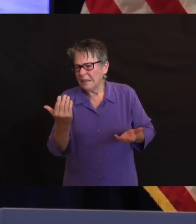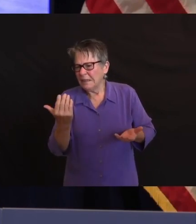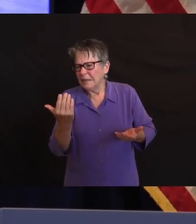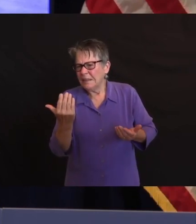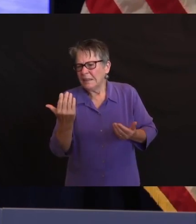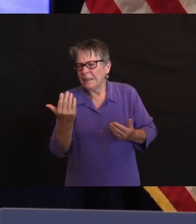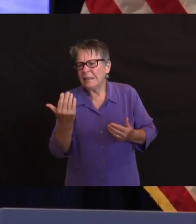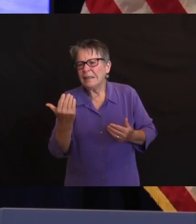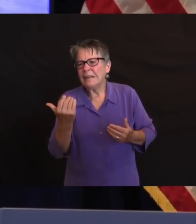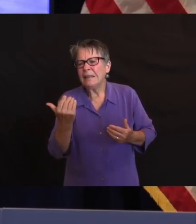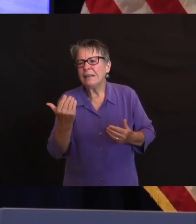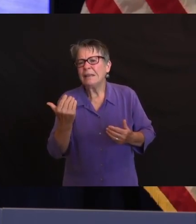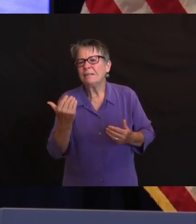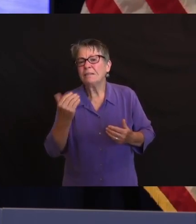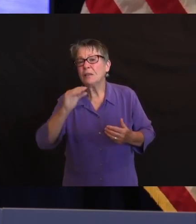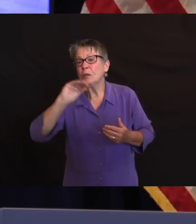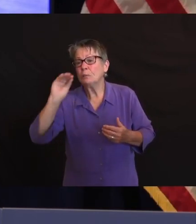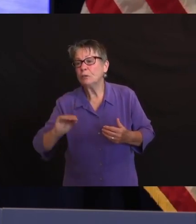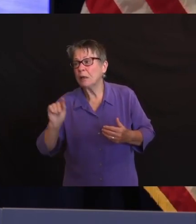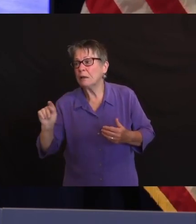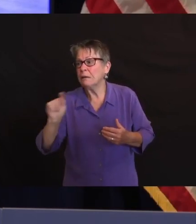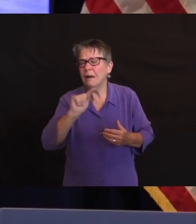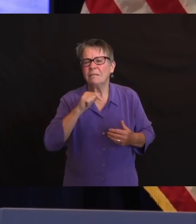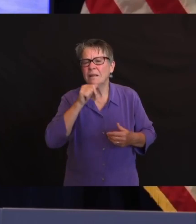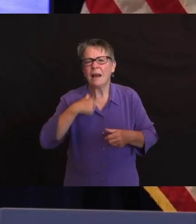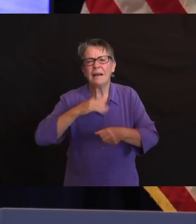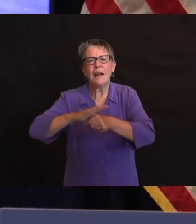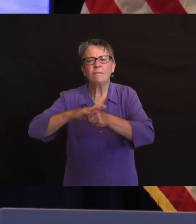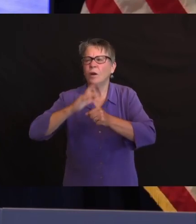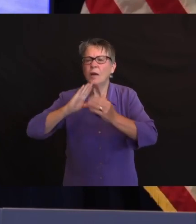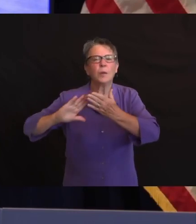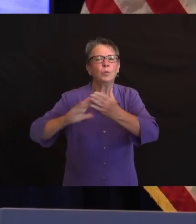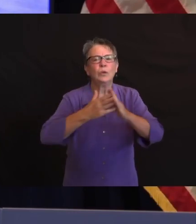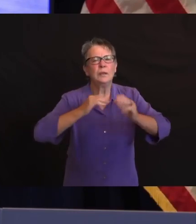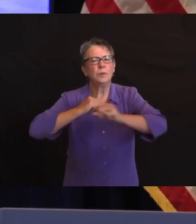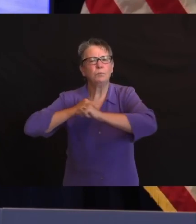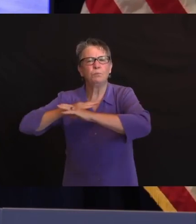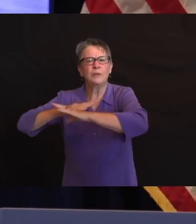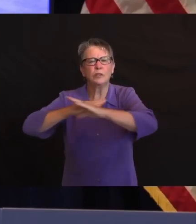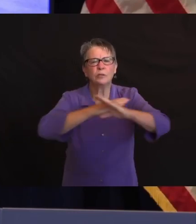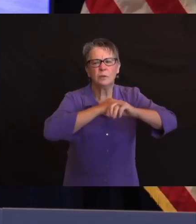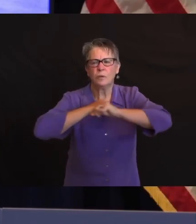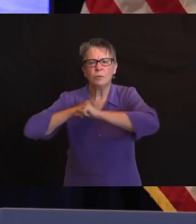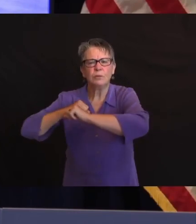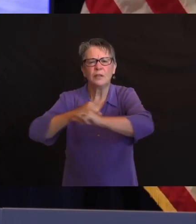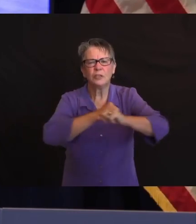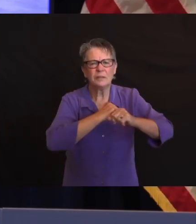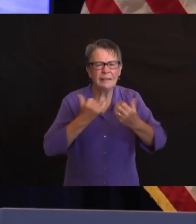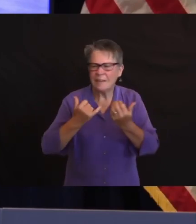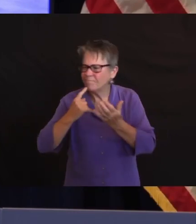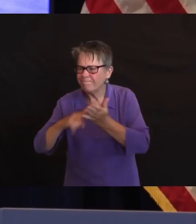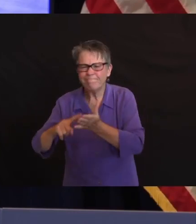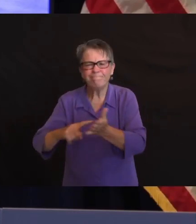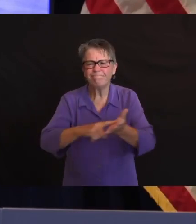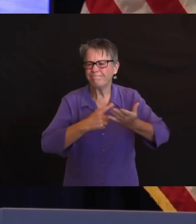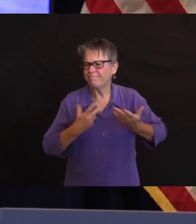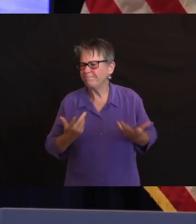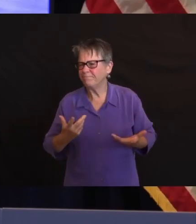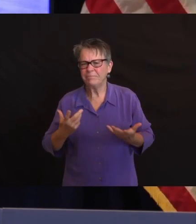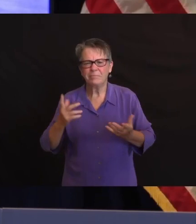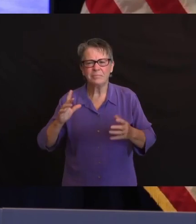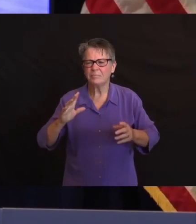protection, also talked as herd immunity, but what we really talk about is community